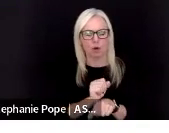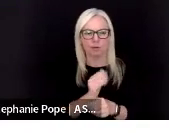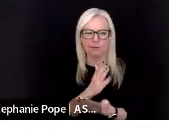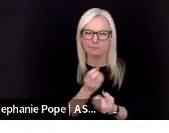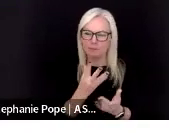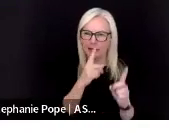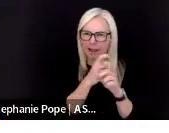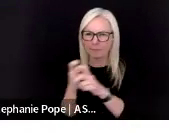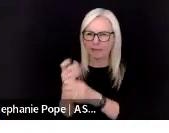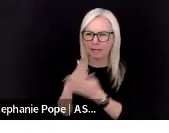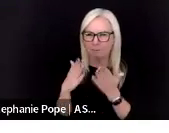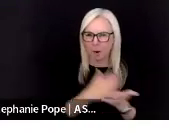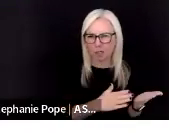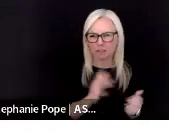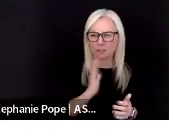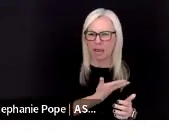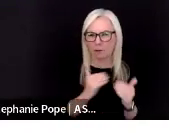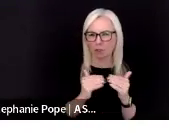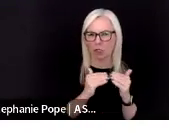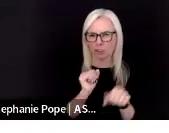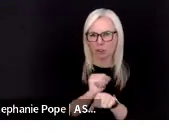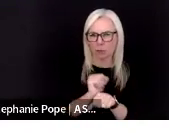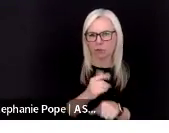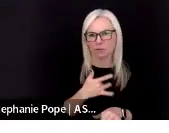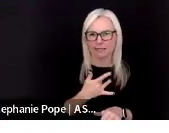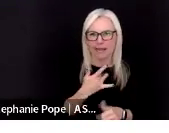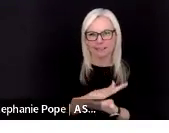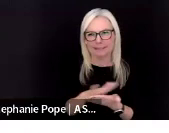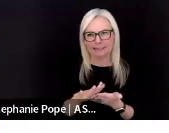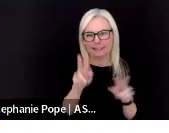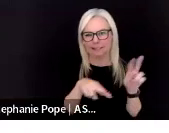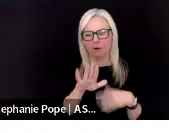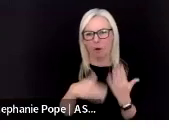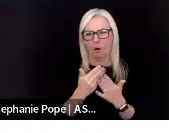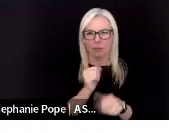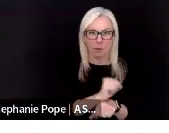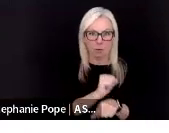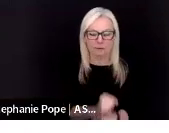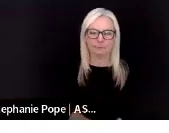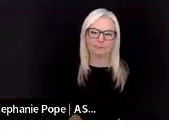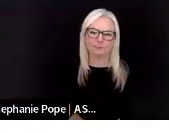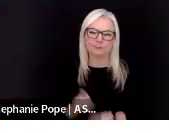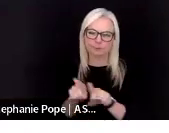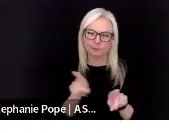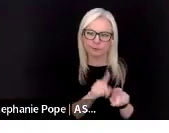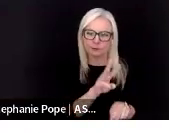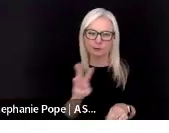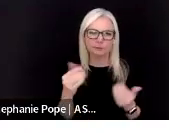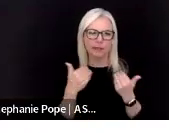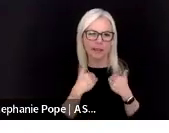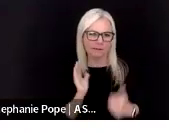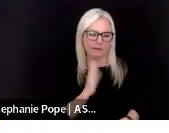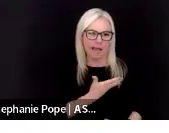Justice Center's work, and it's a nice synthesis of all of that work. You'll also see on our website systemic reviews and of